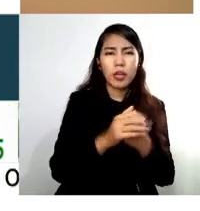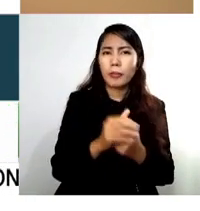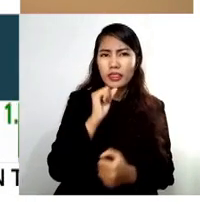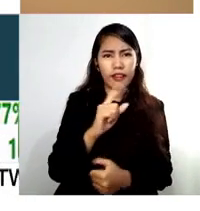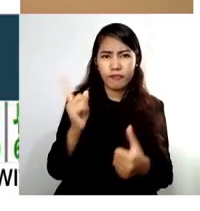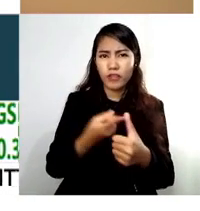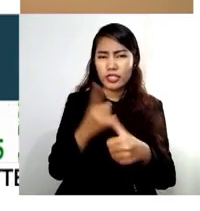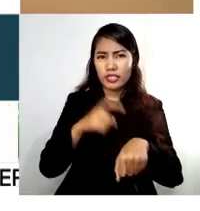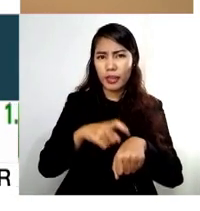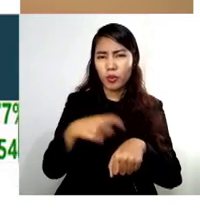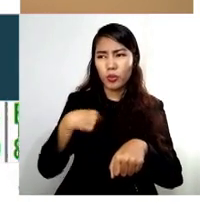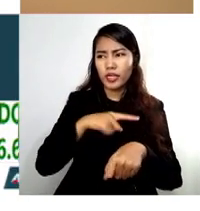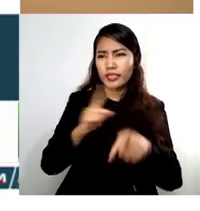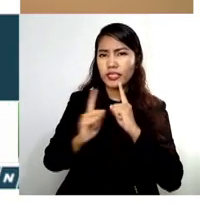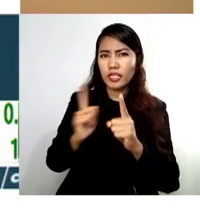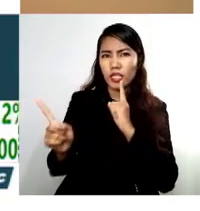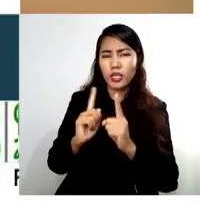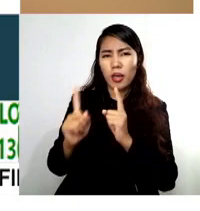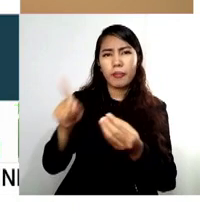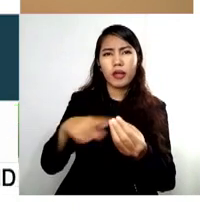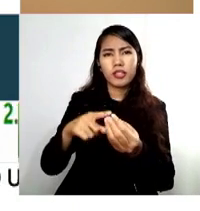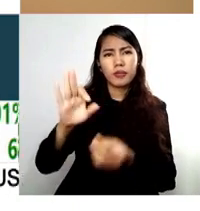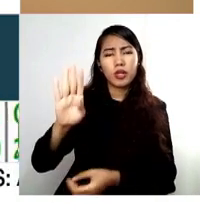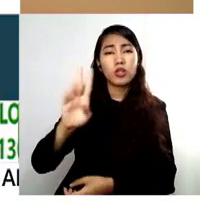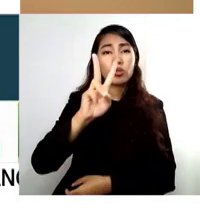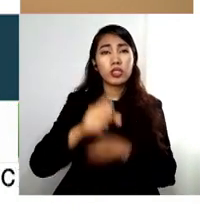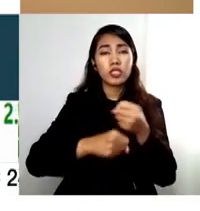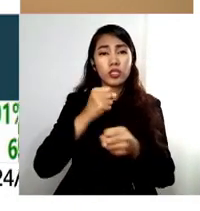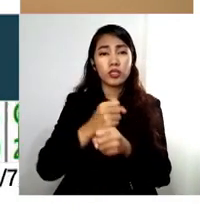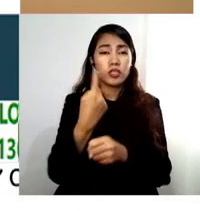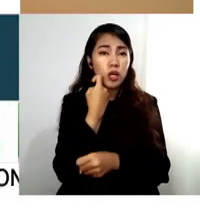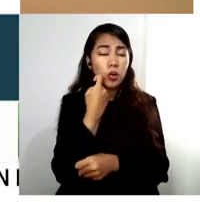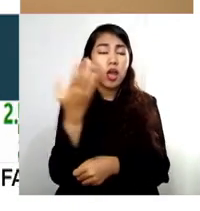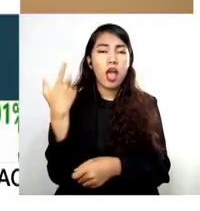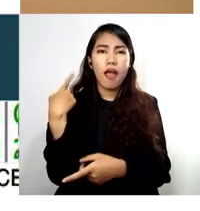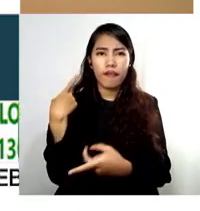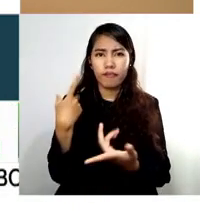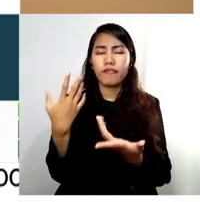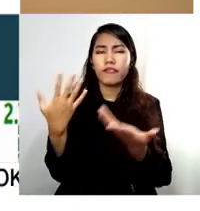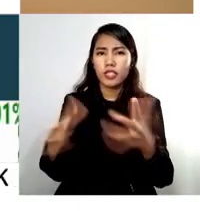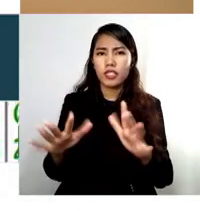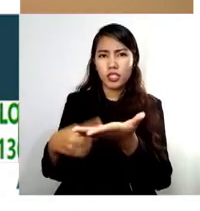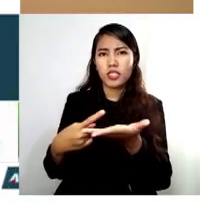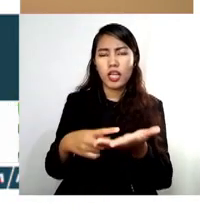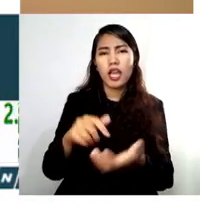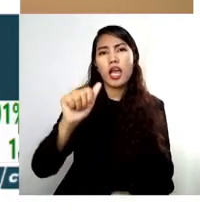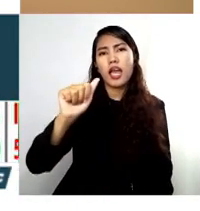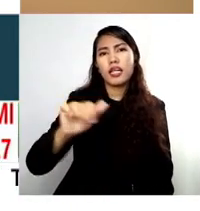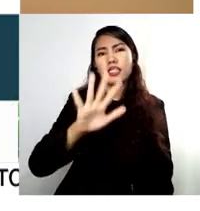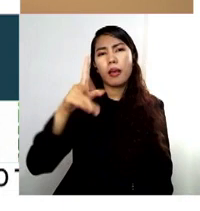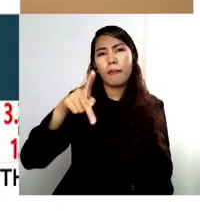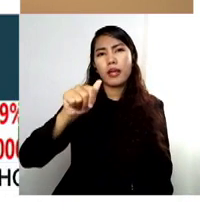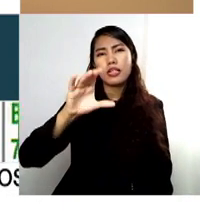with Facebook. About 2 years ago, we also had some talks with the Asia-Pacific management of